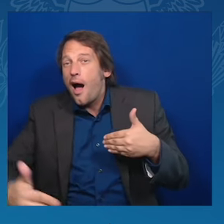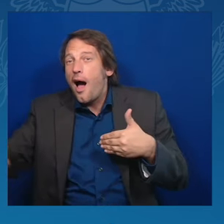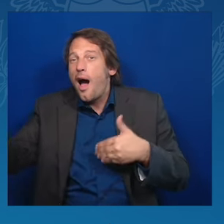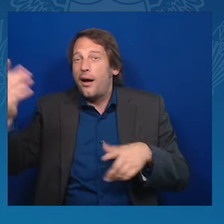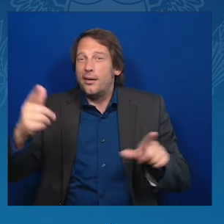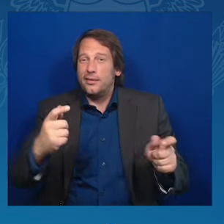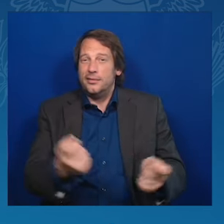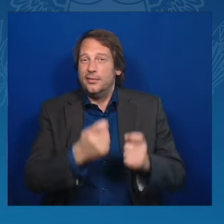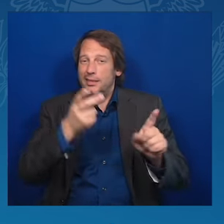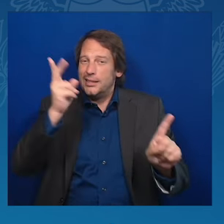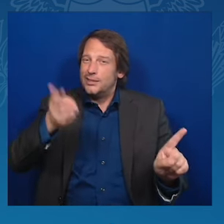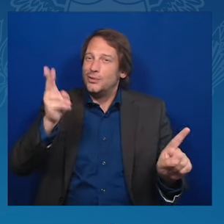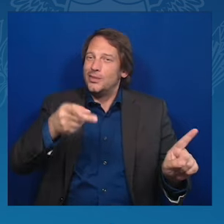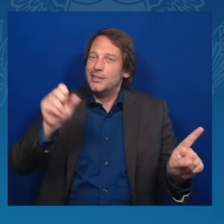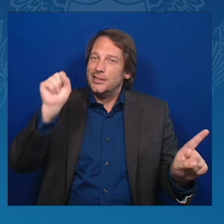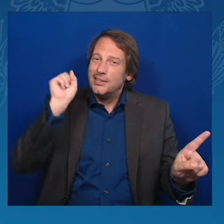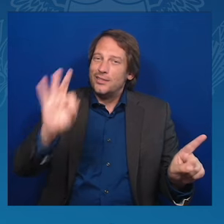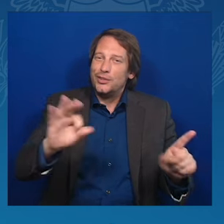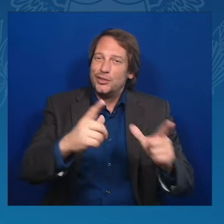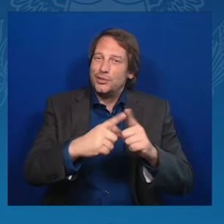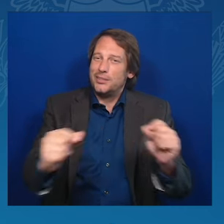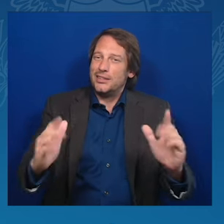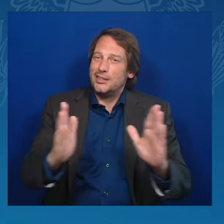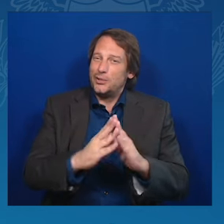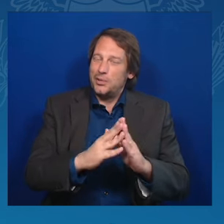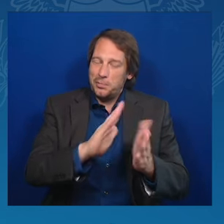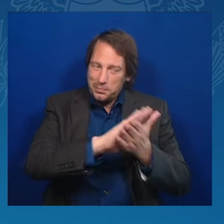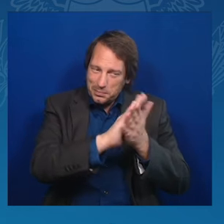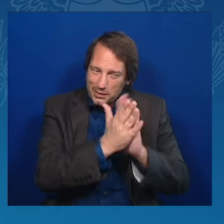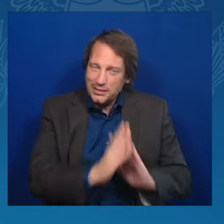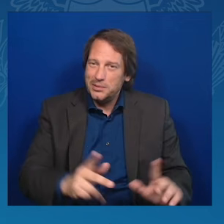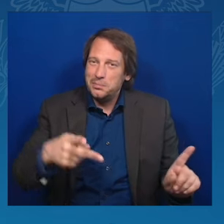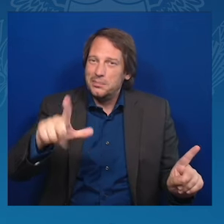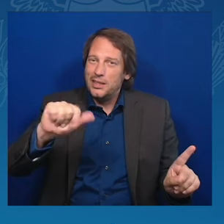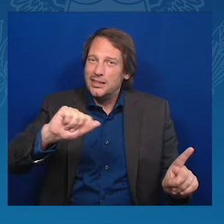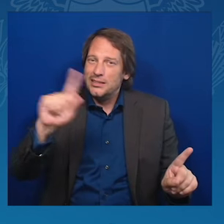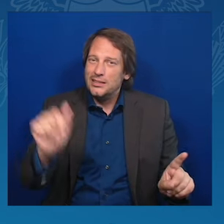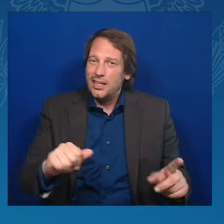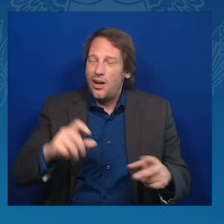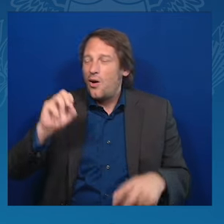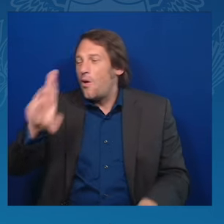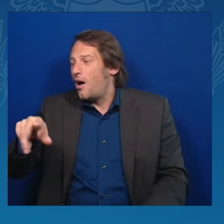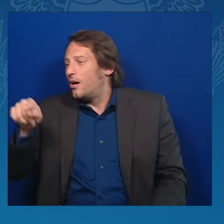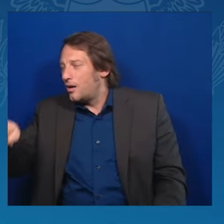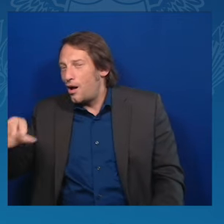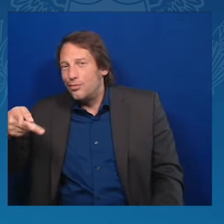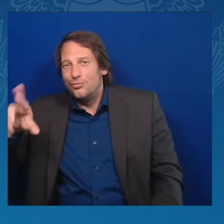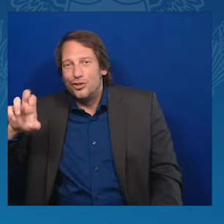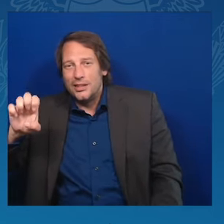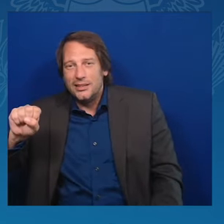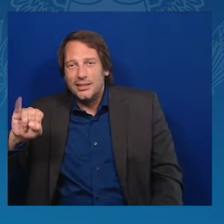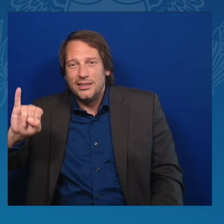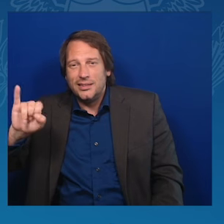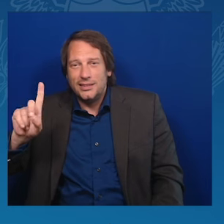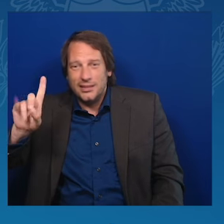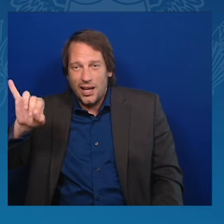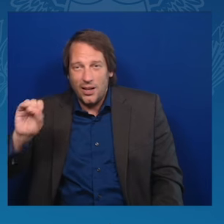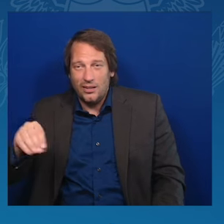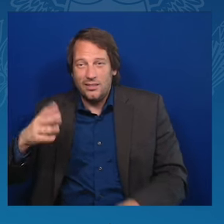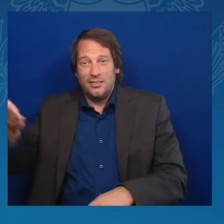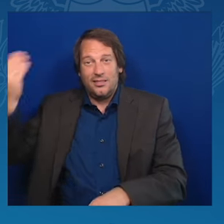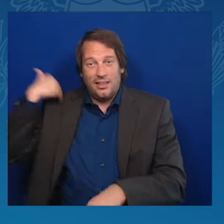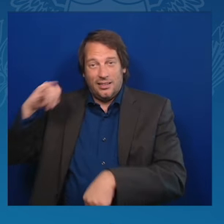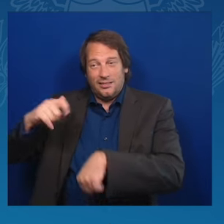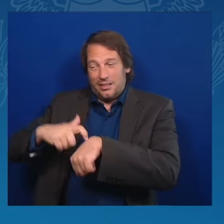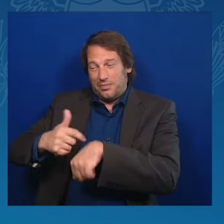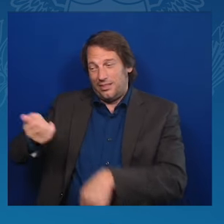Japantown, in the Peace Plaza, or in the Presidio, where in 1951, the security treaty was signed.